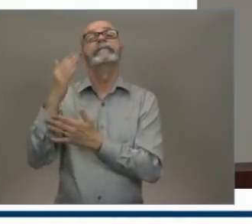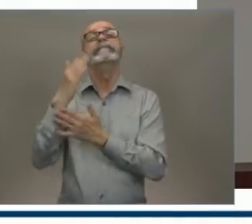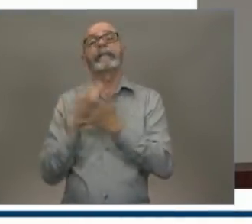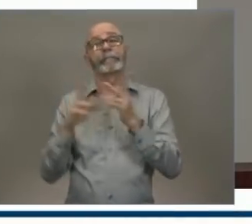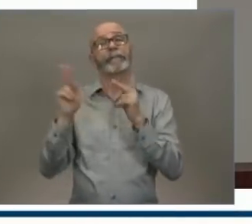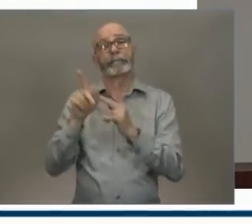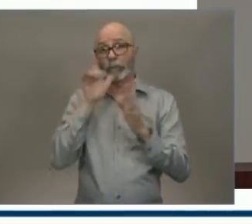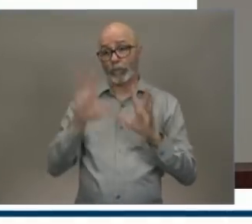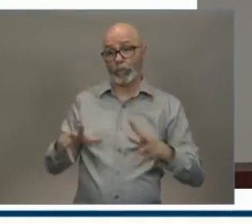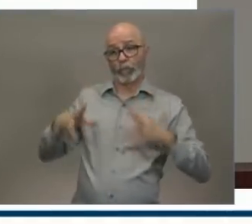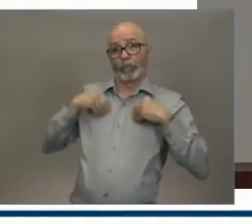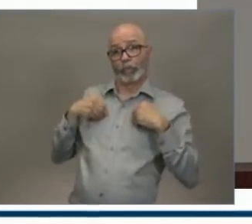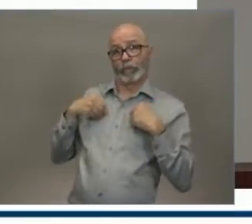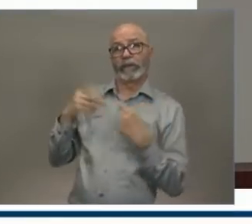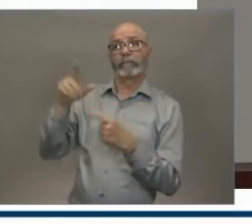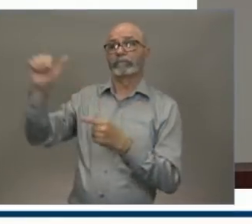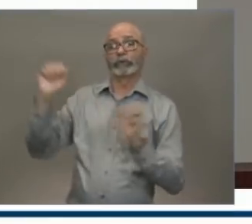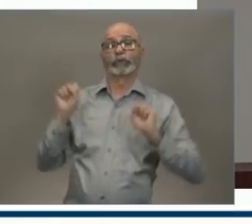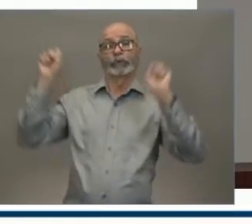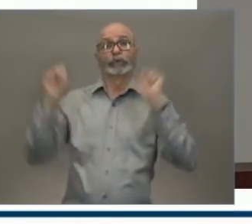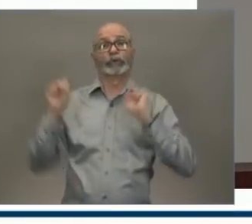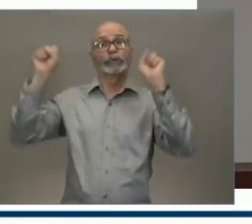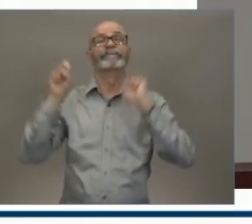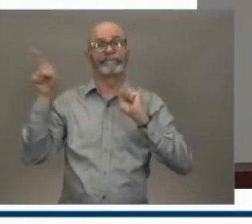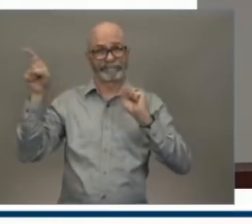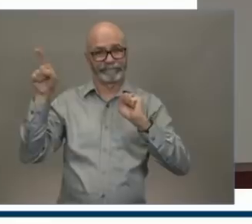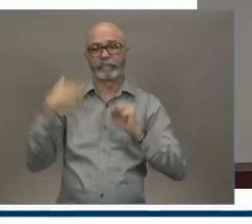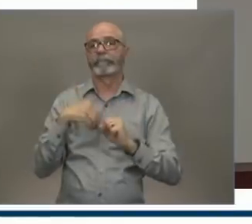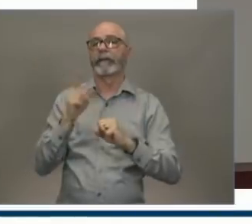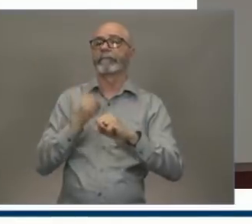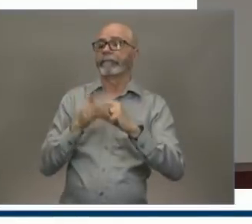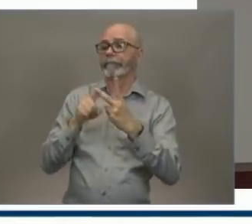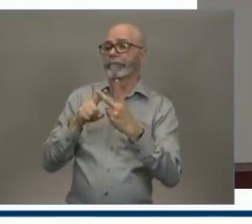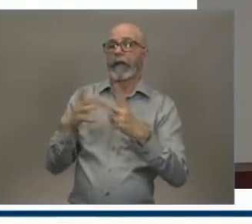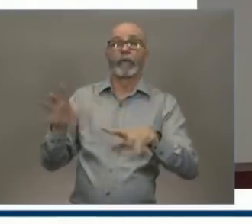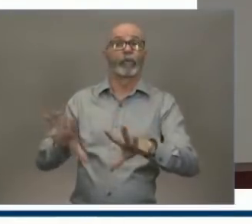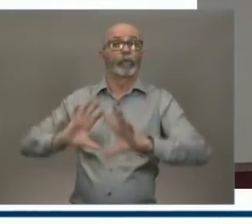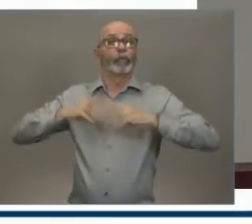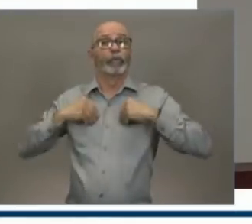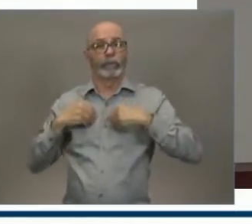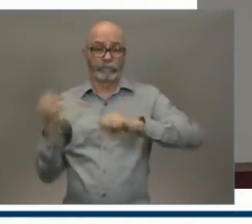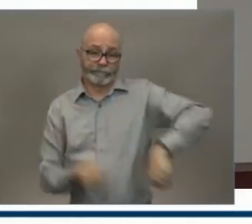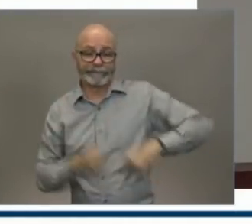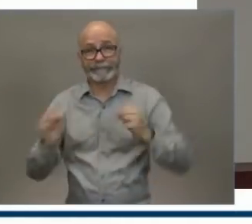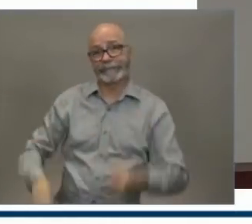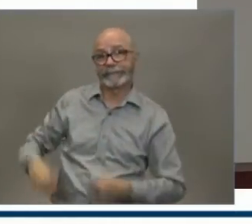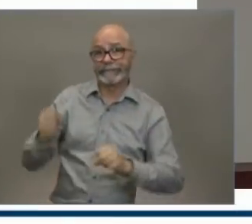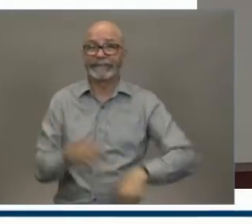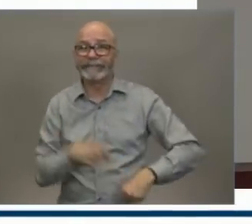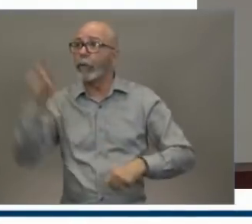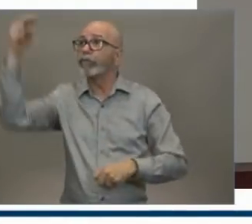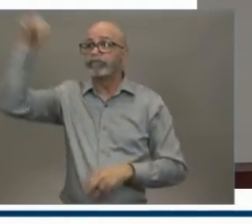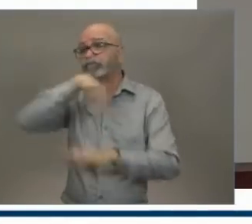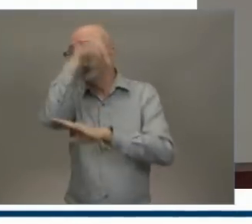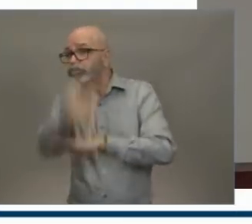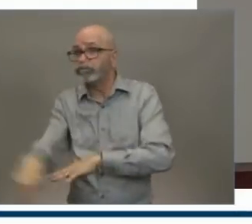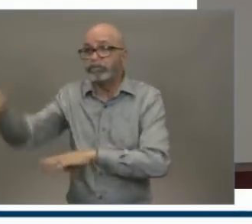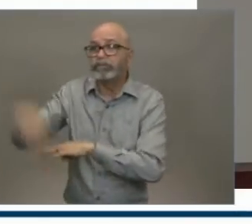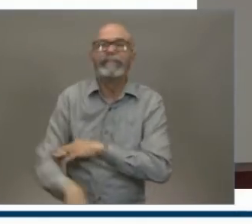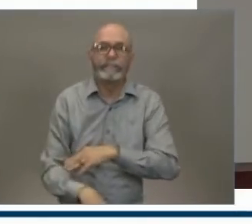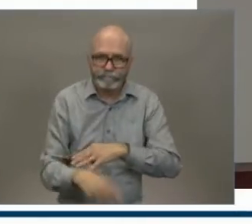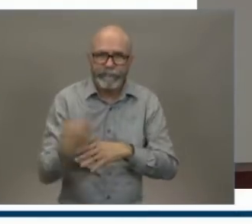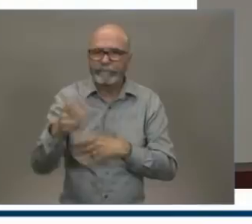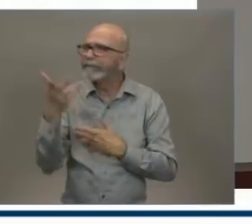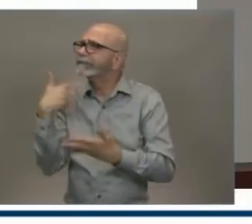Association and the Ski Hill Association. We've been working very closely, folks in government, with both of these groups